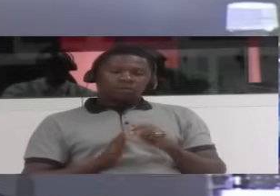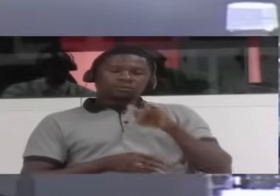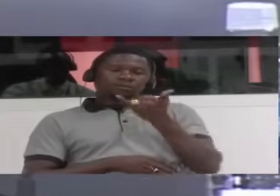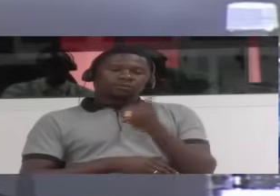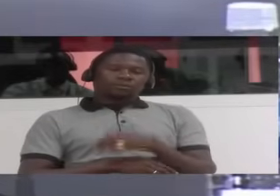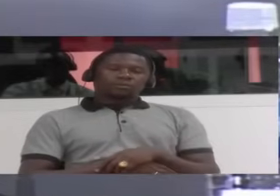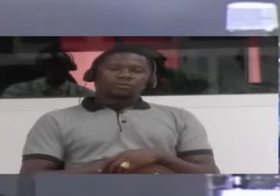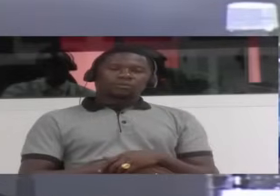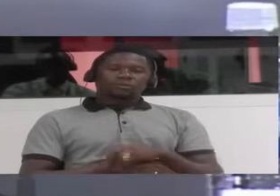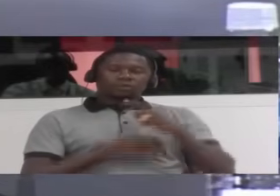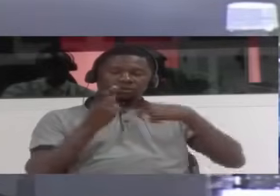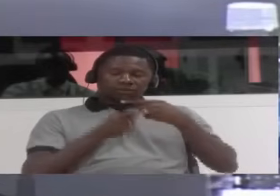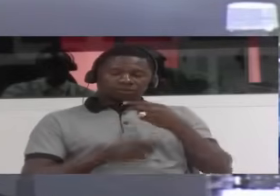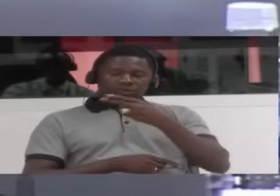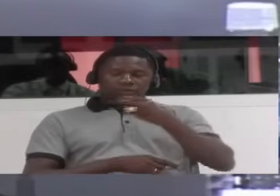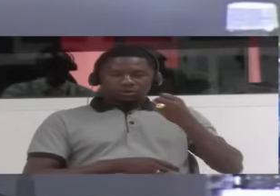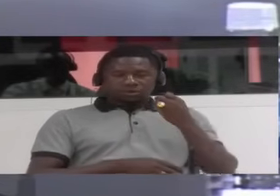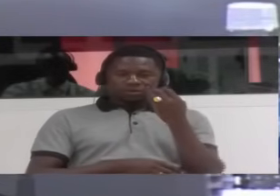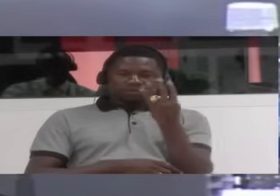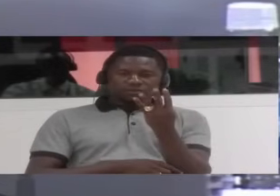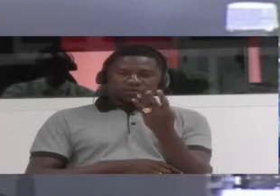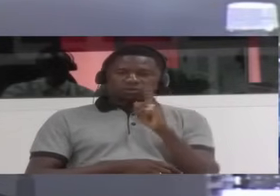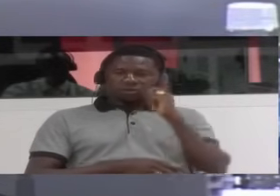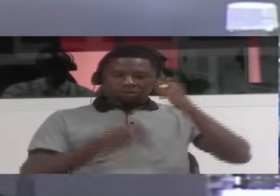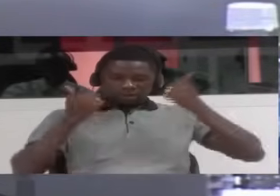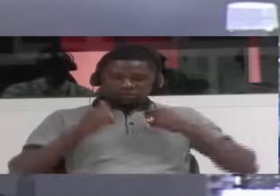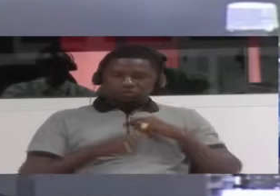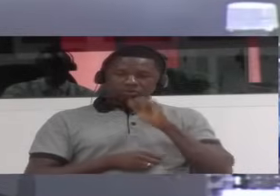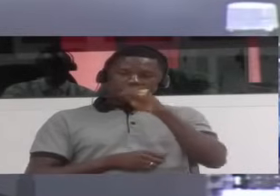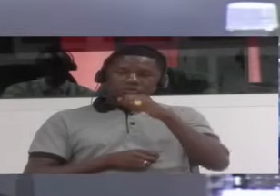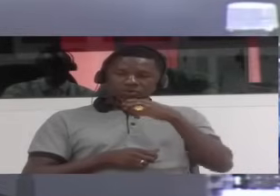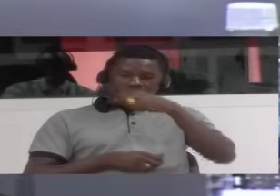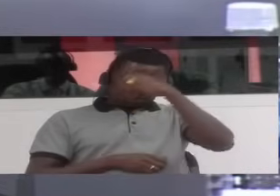After 2004, what happened to your career in the army?